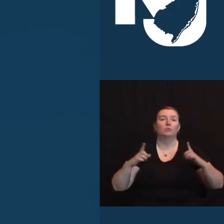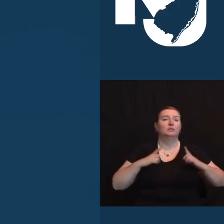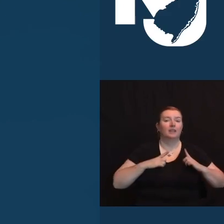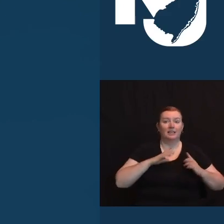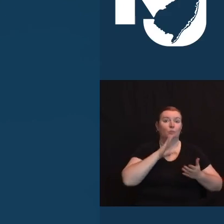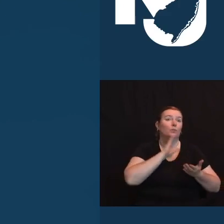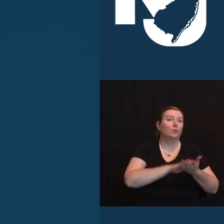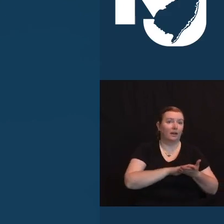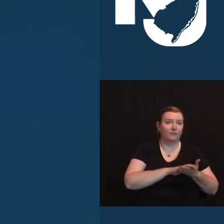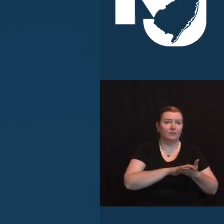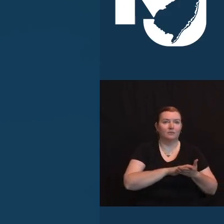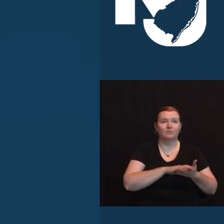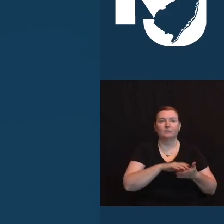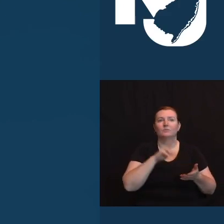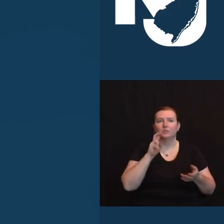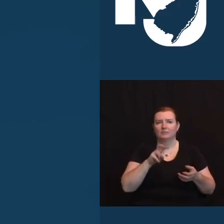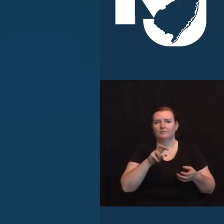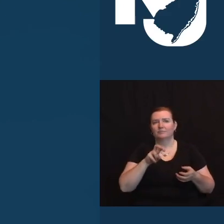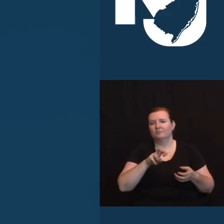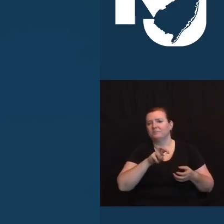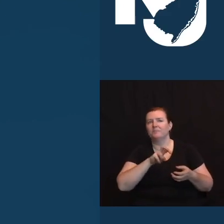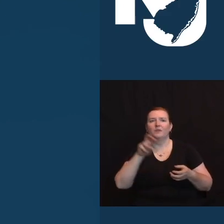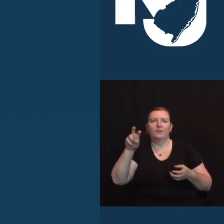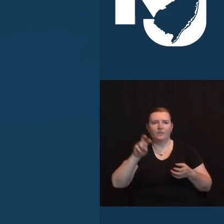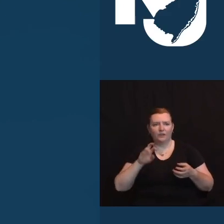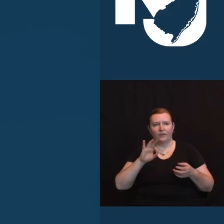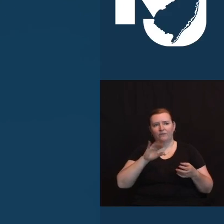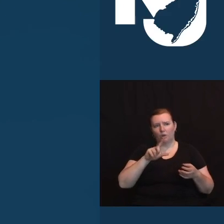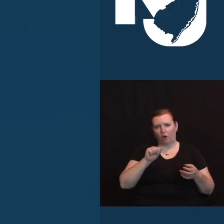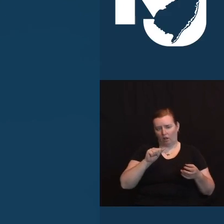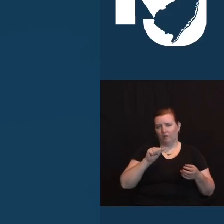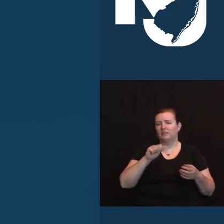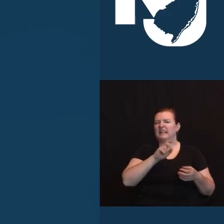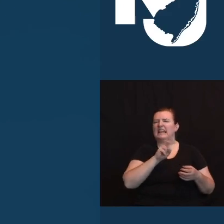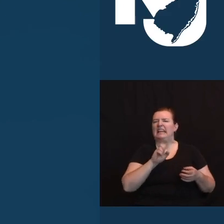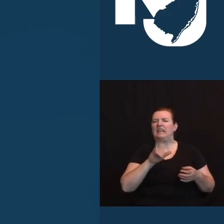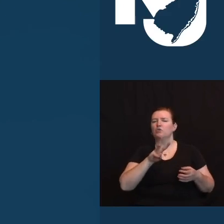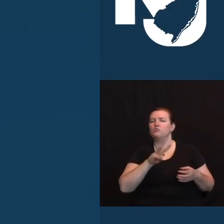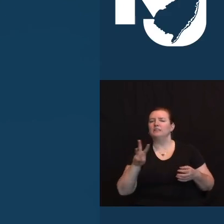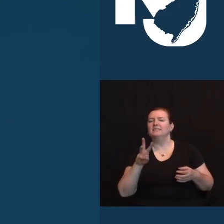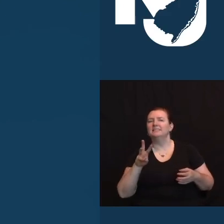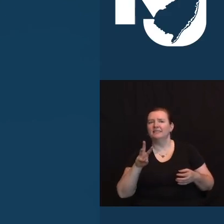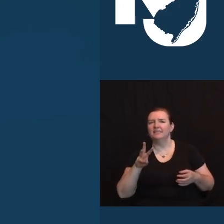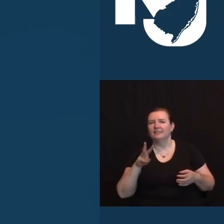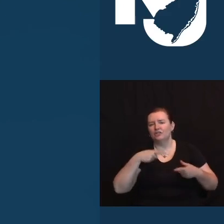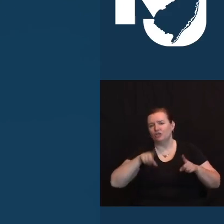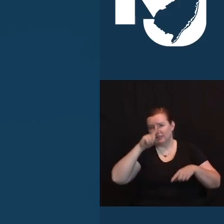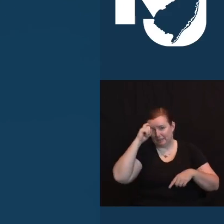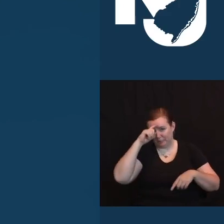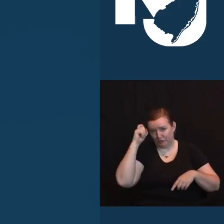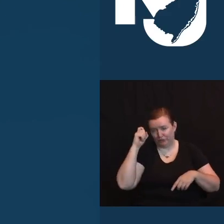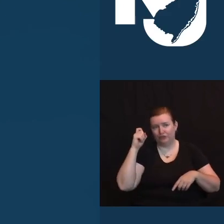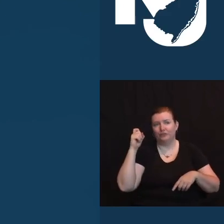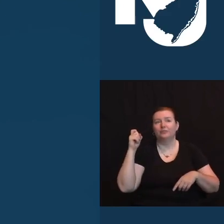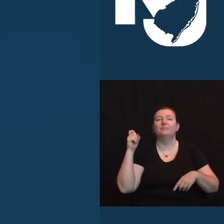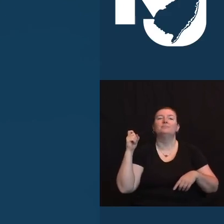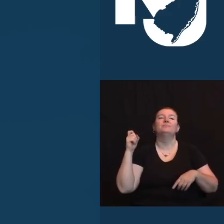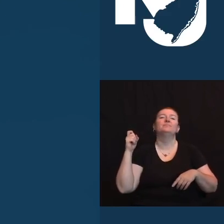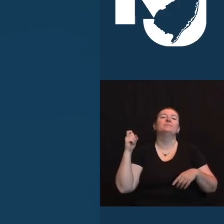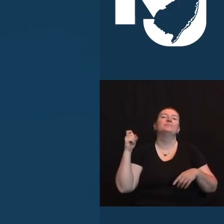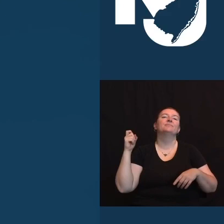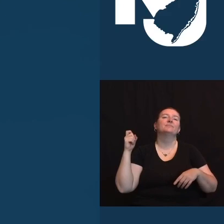time wintering in Key West and aboard cruises around the world, and then Joe would spend his summer updating his family and friends on their